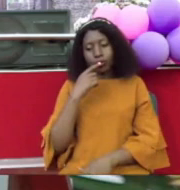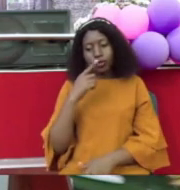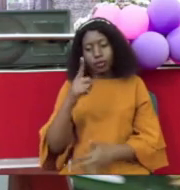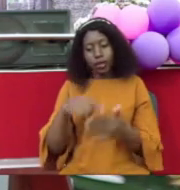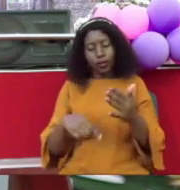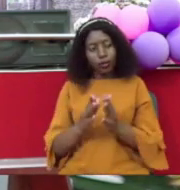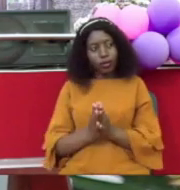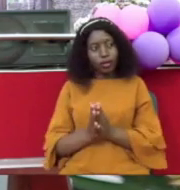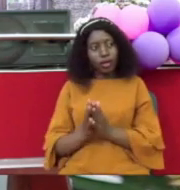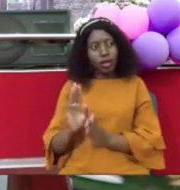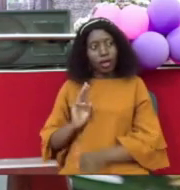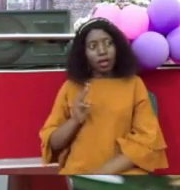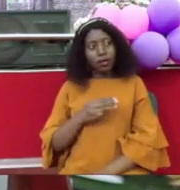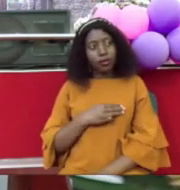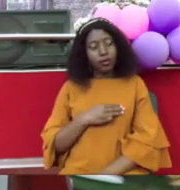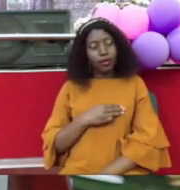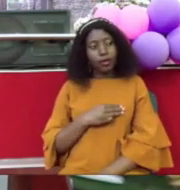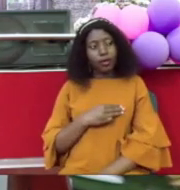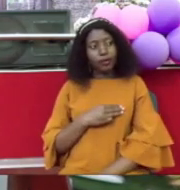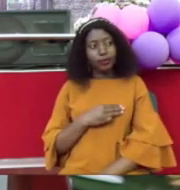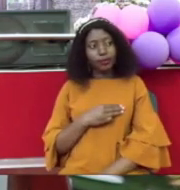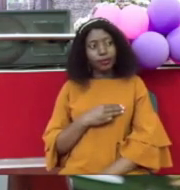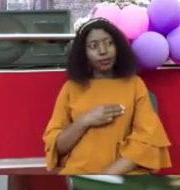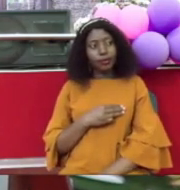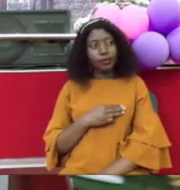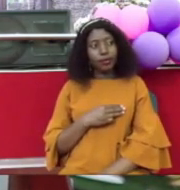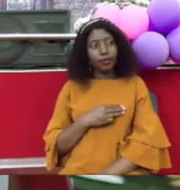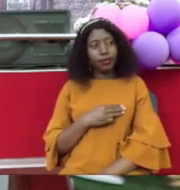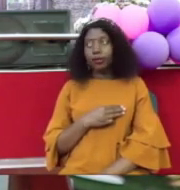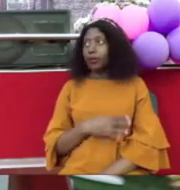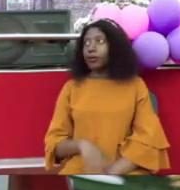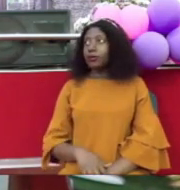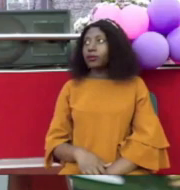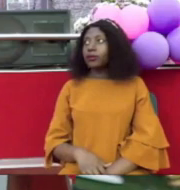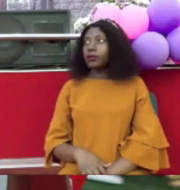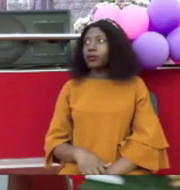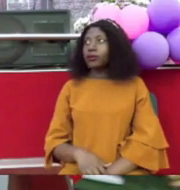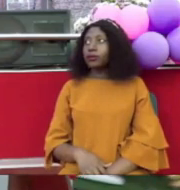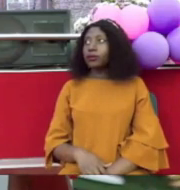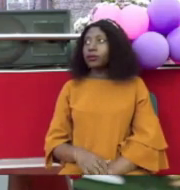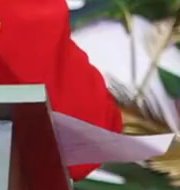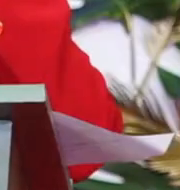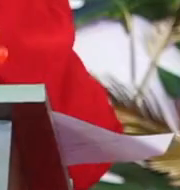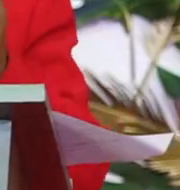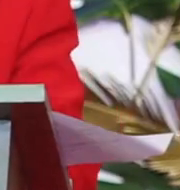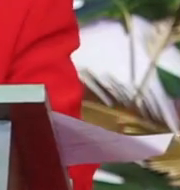that we shall be, read as portray Isaiah 41:15. Tuweke